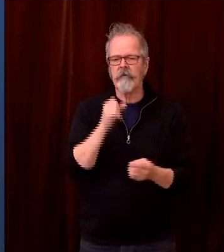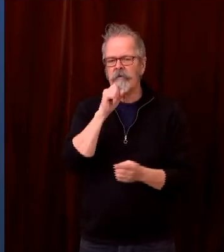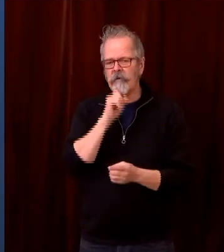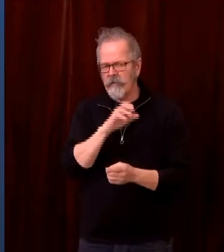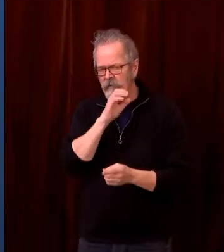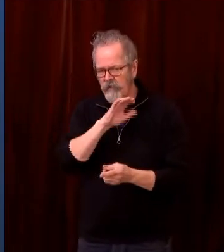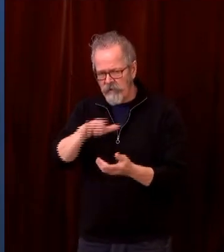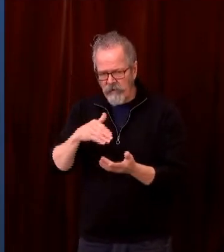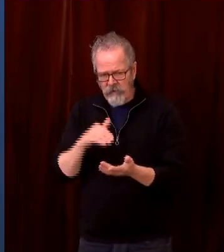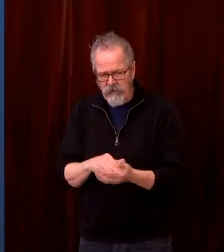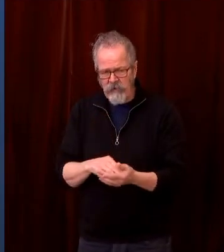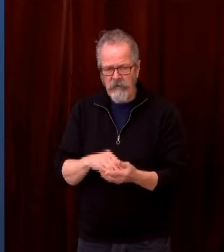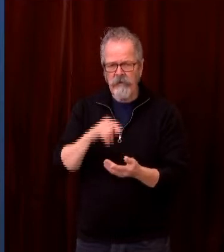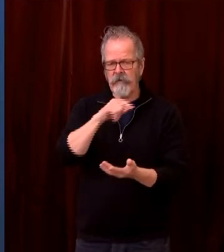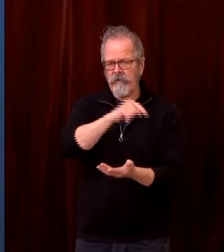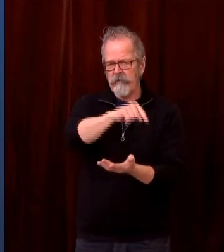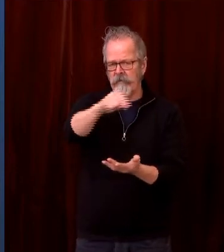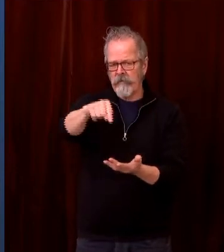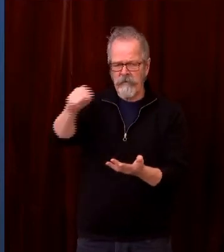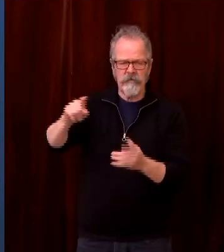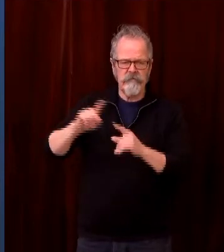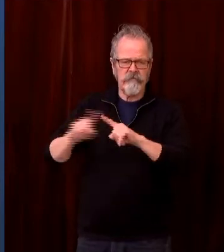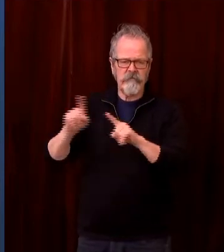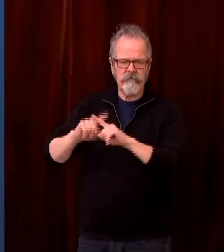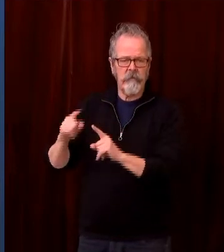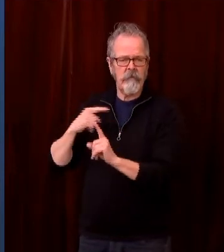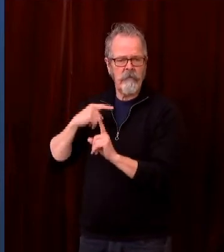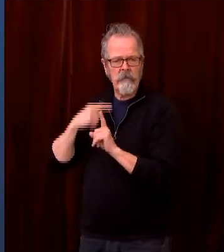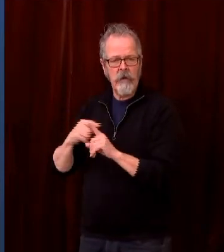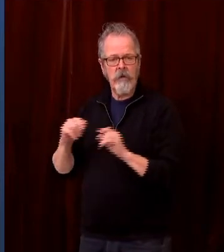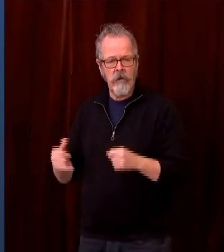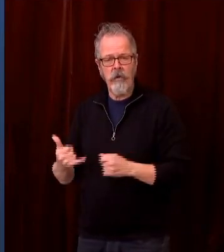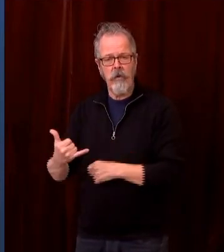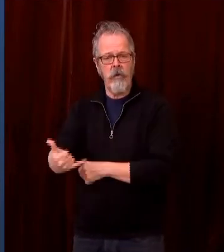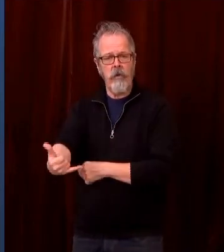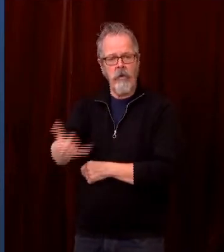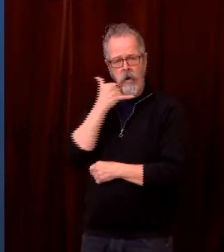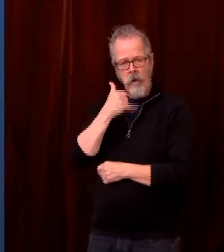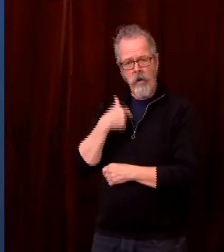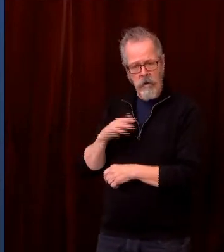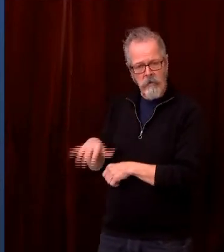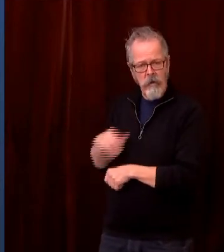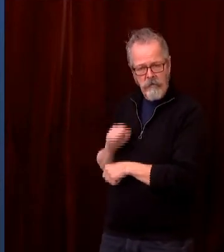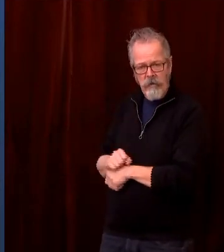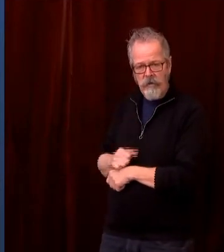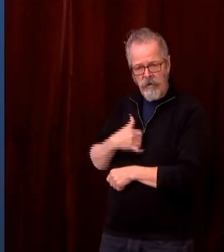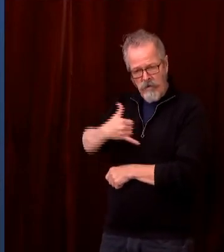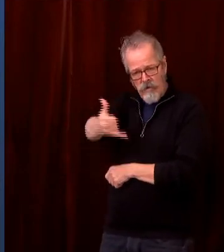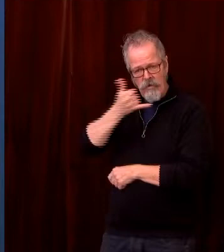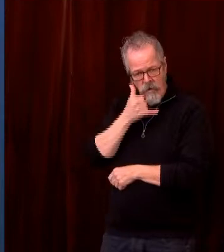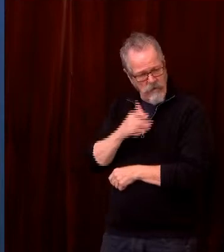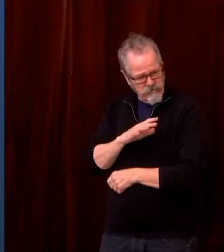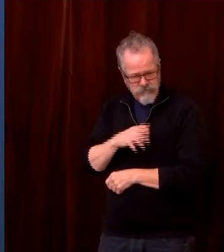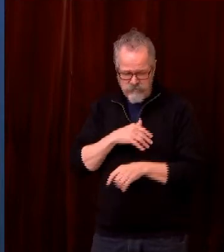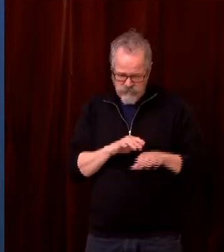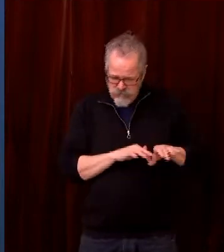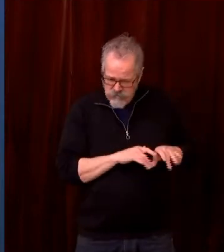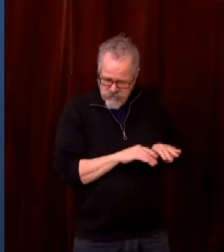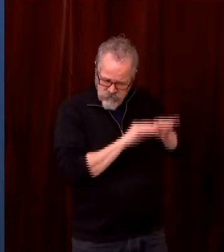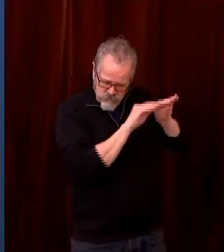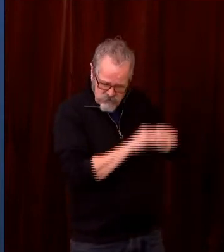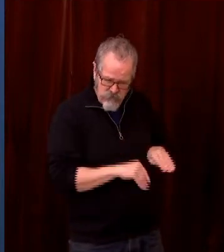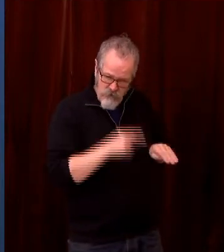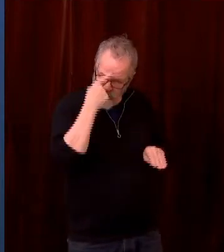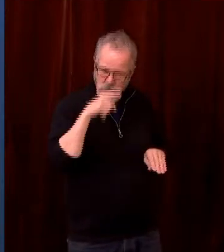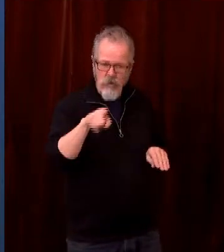line access as well. I think people probably know that we including at DOH, had too many phone calls coming in.